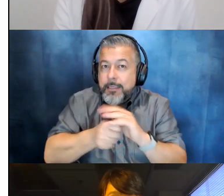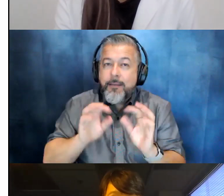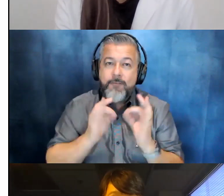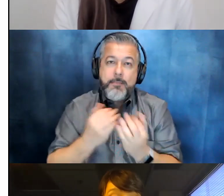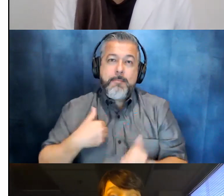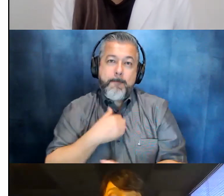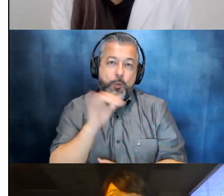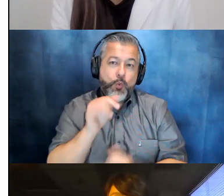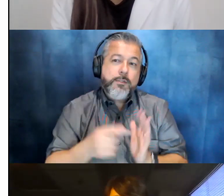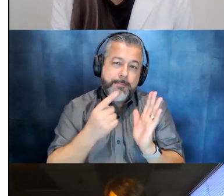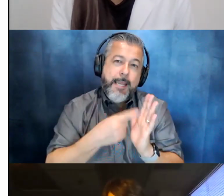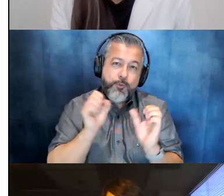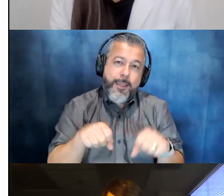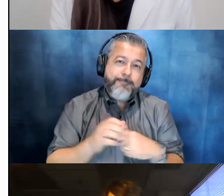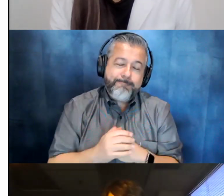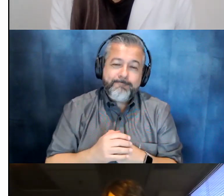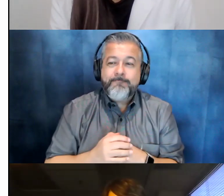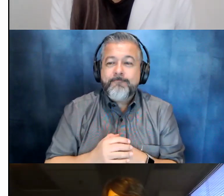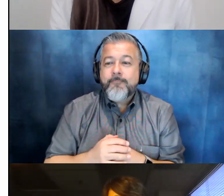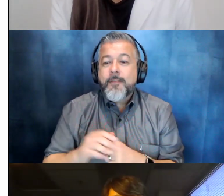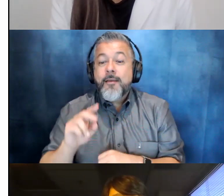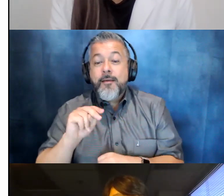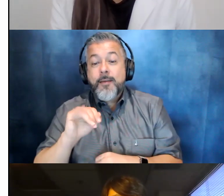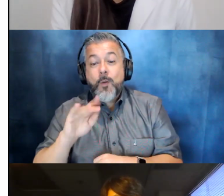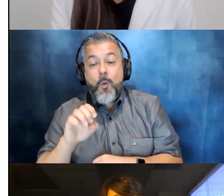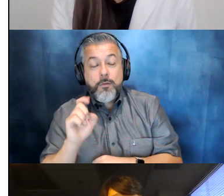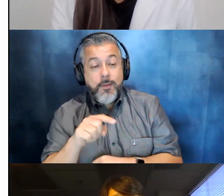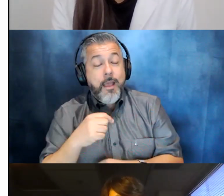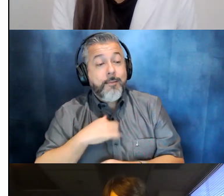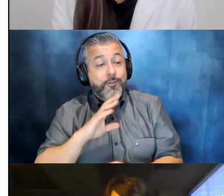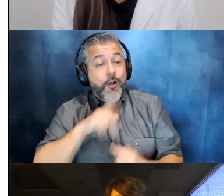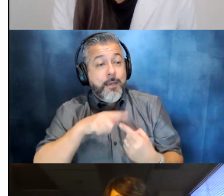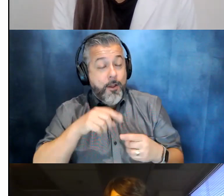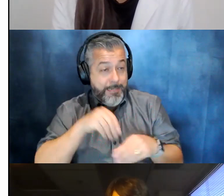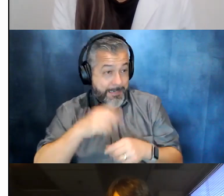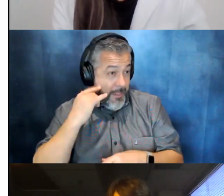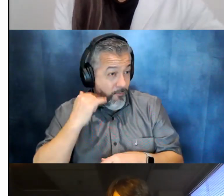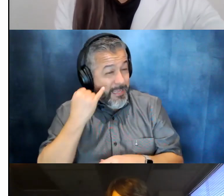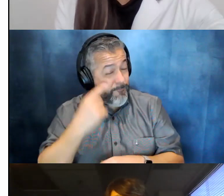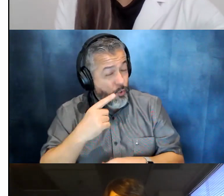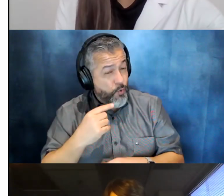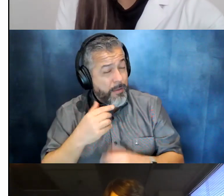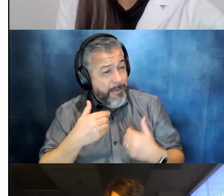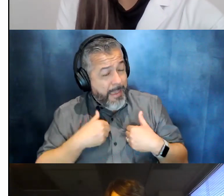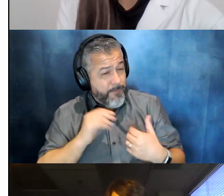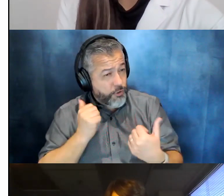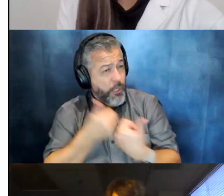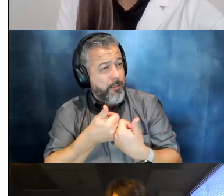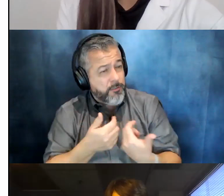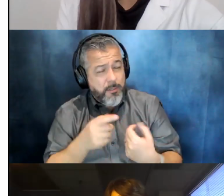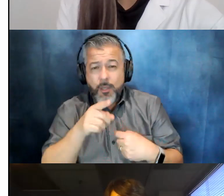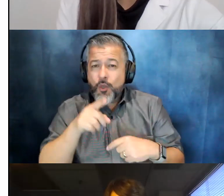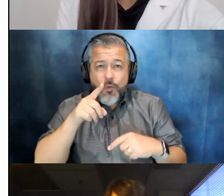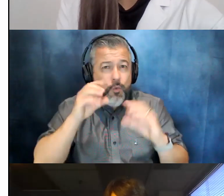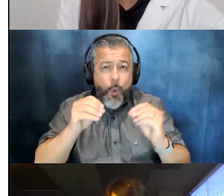Yeah. And I wanted to offer that, and I speak to California, is if you're encountering challenges getting this information, or if you're encountering challenges setting up either the